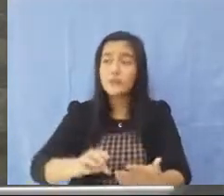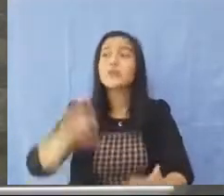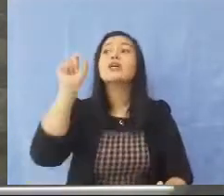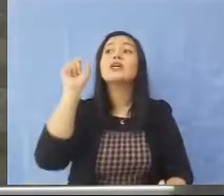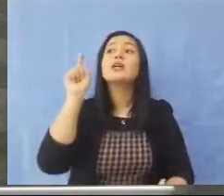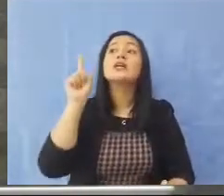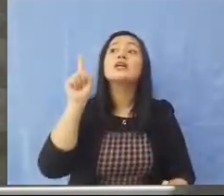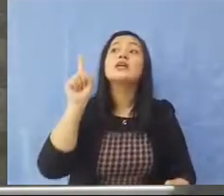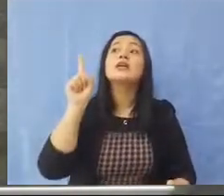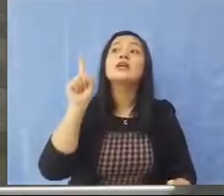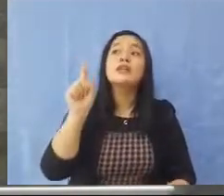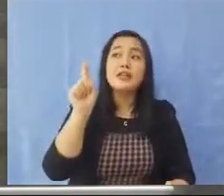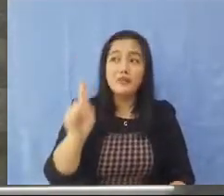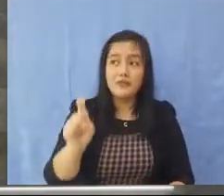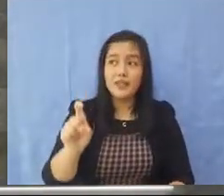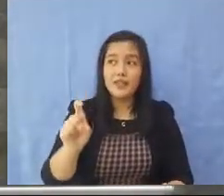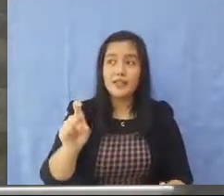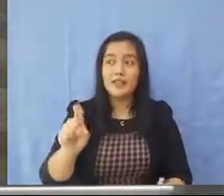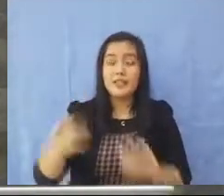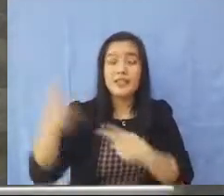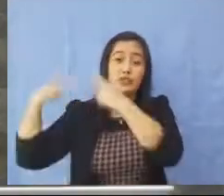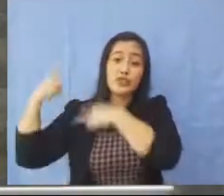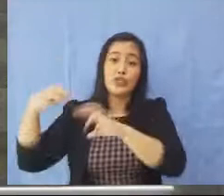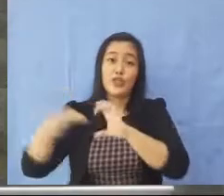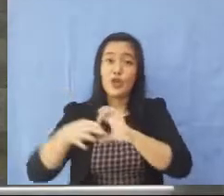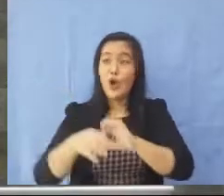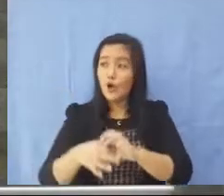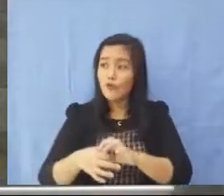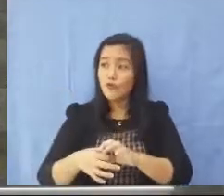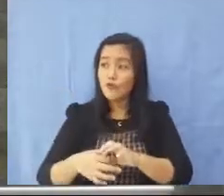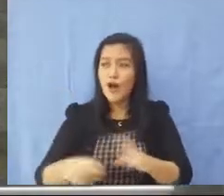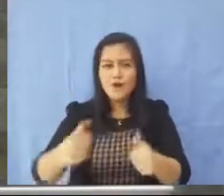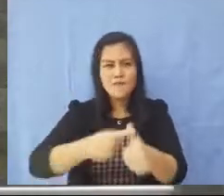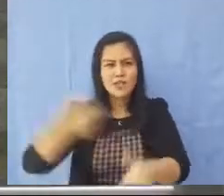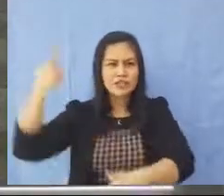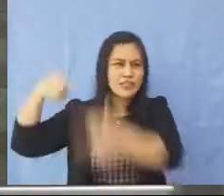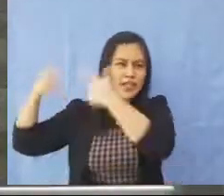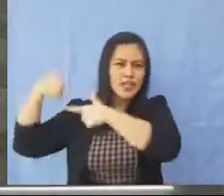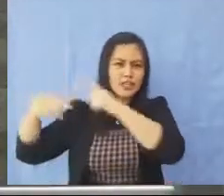ko po sa inyo na yung Genesis chapter 1,